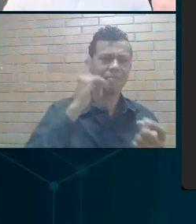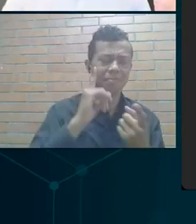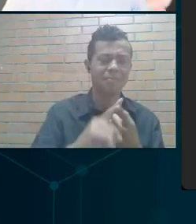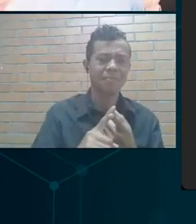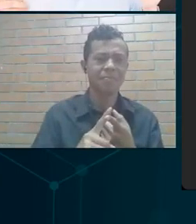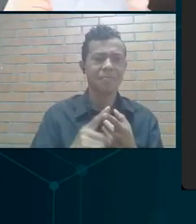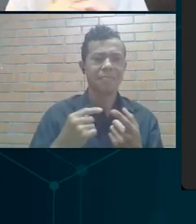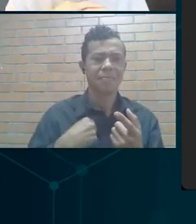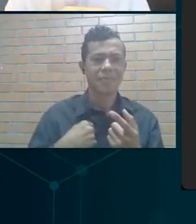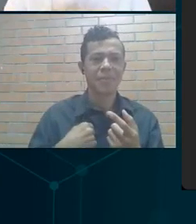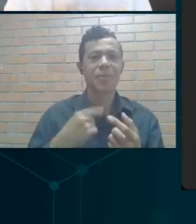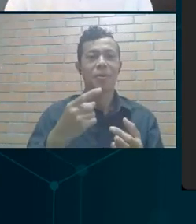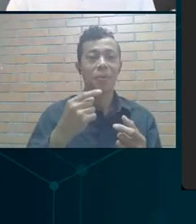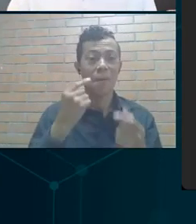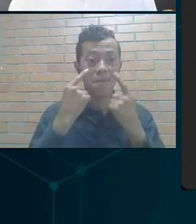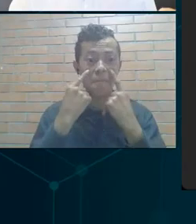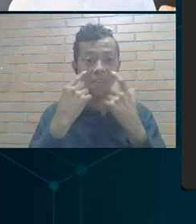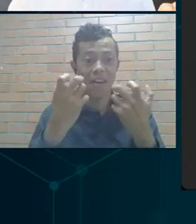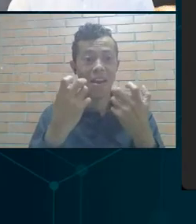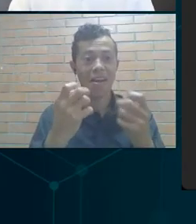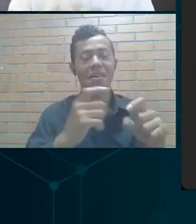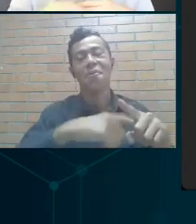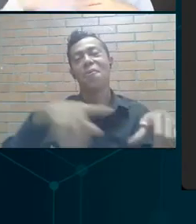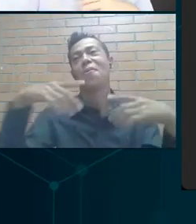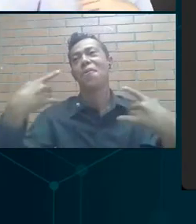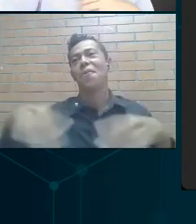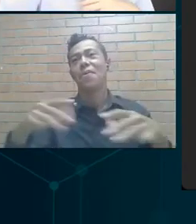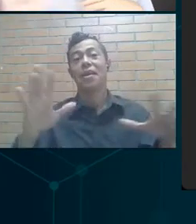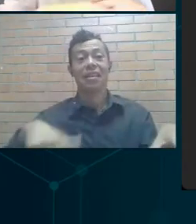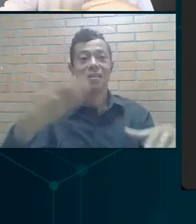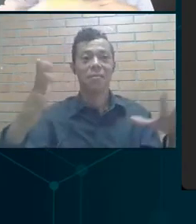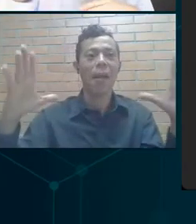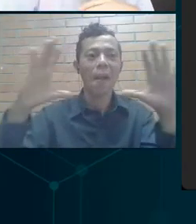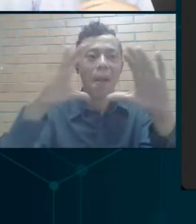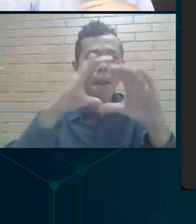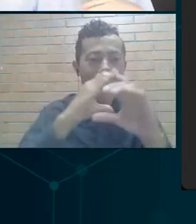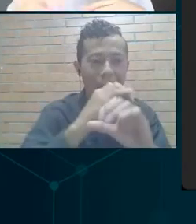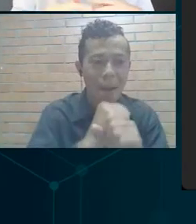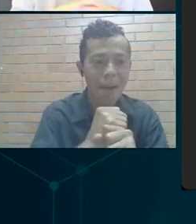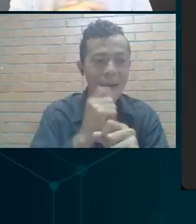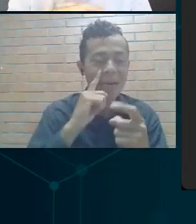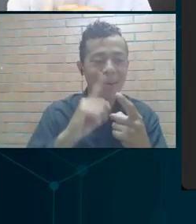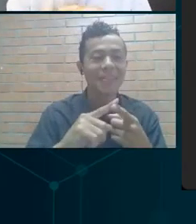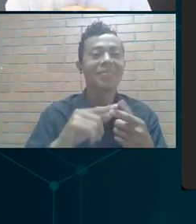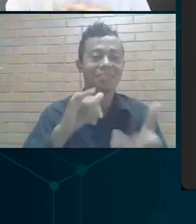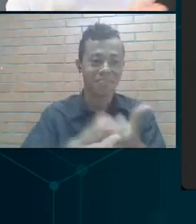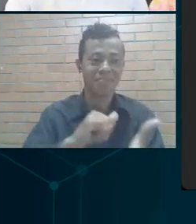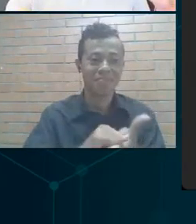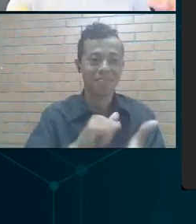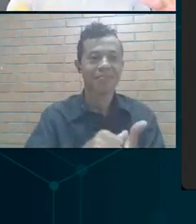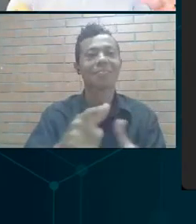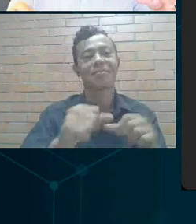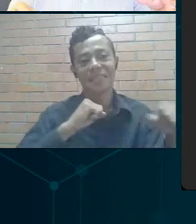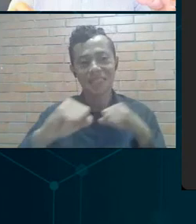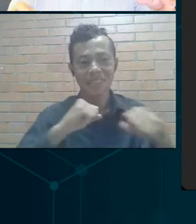because nobody knows who he is today, even MIT students, even though he has an office, here on campus as